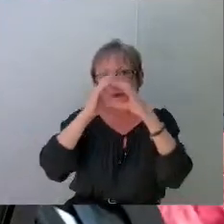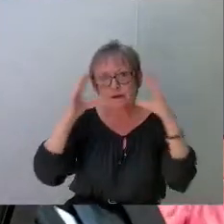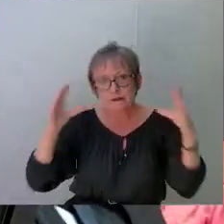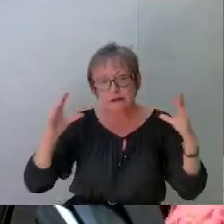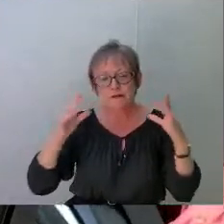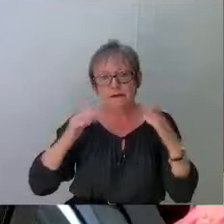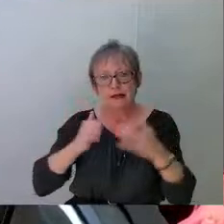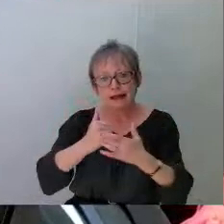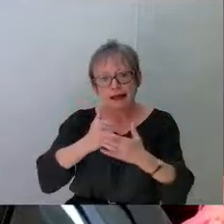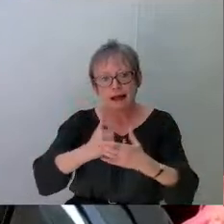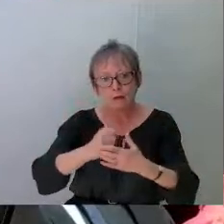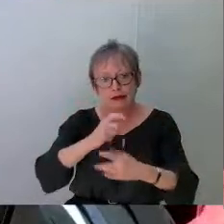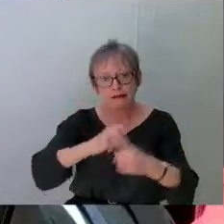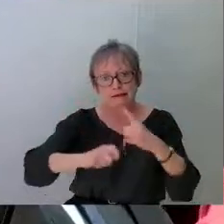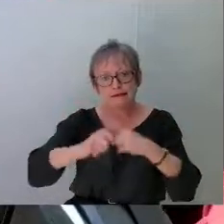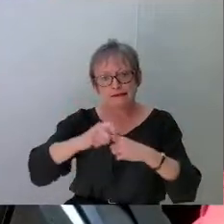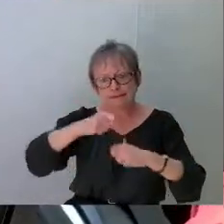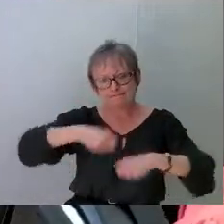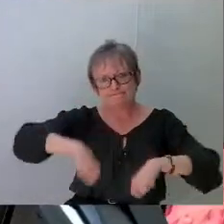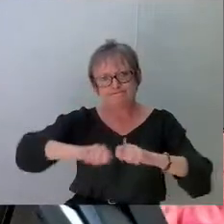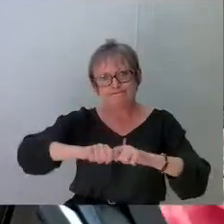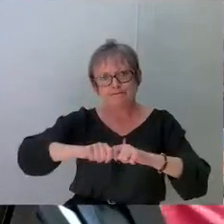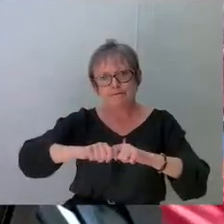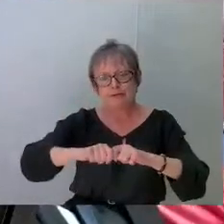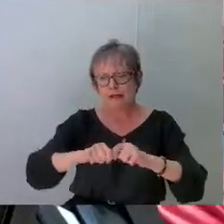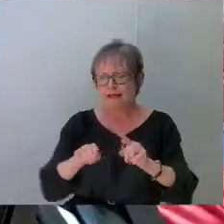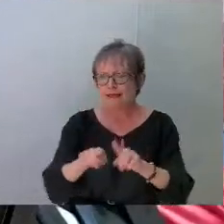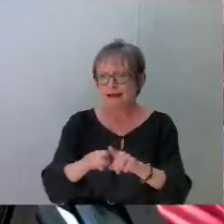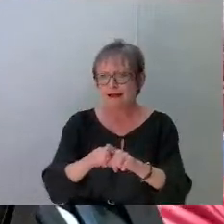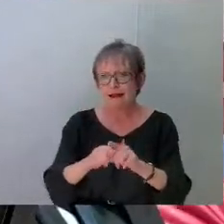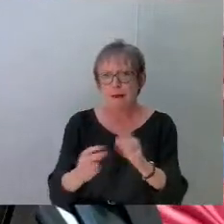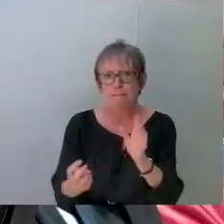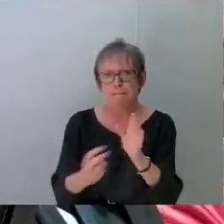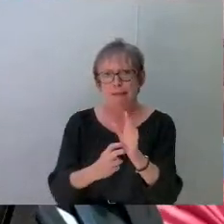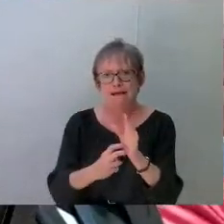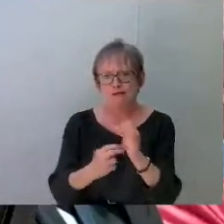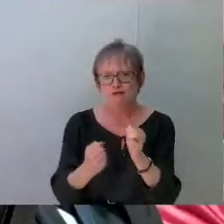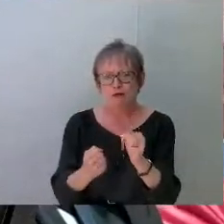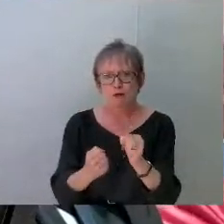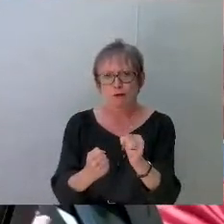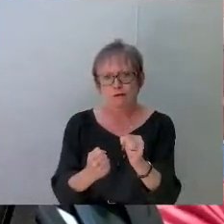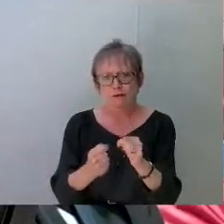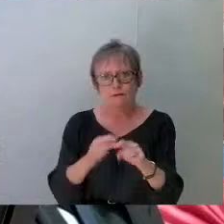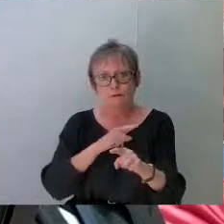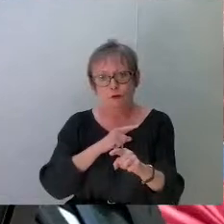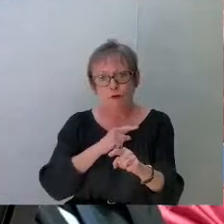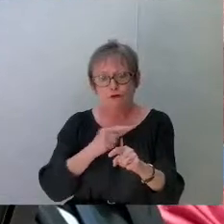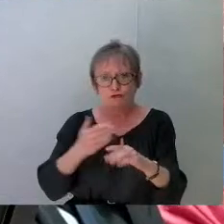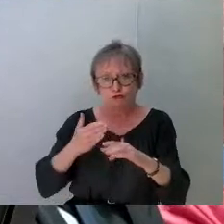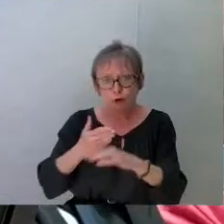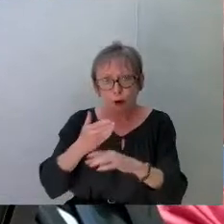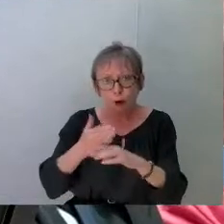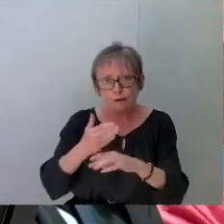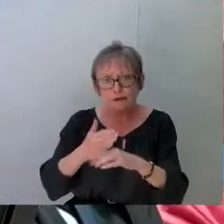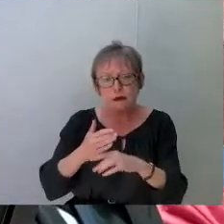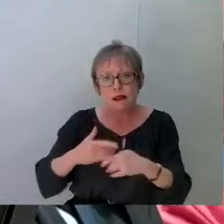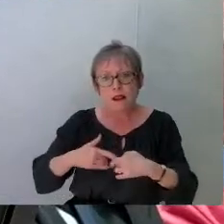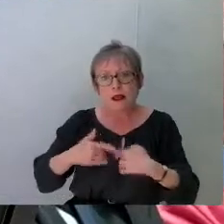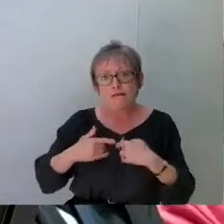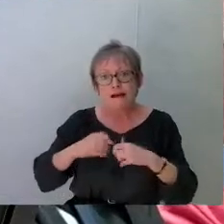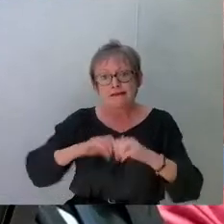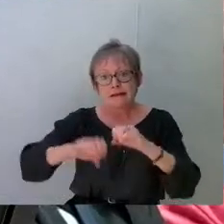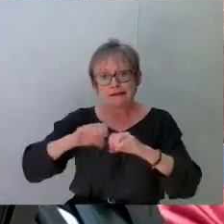help our city become an even stronger magnet for higher value jobs in life sciences and health, and